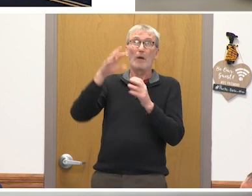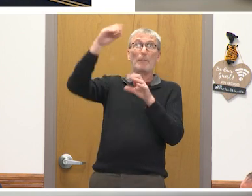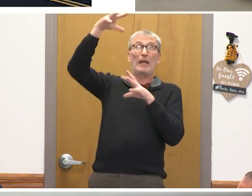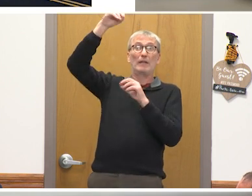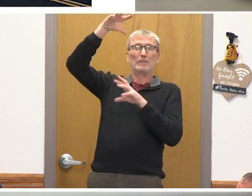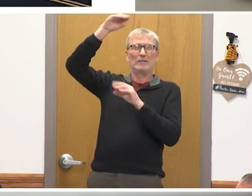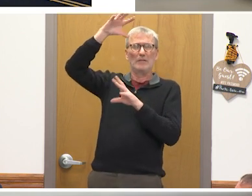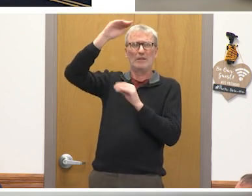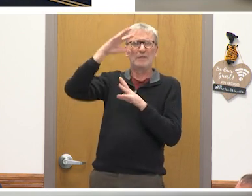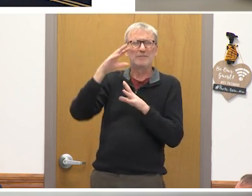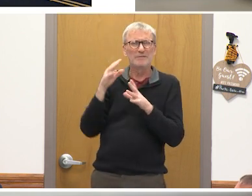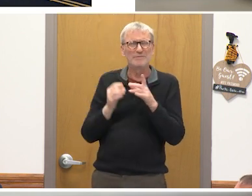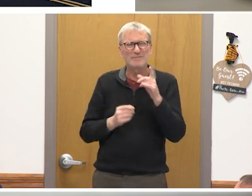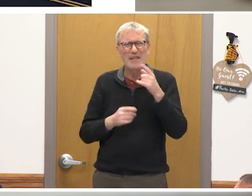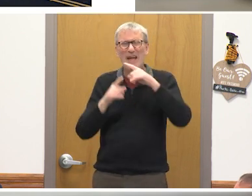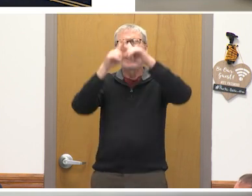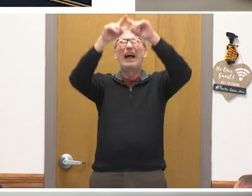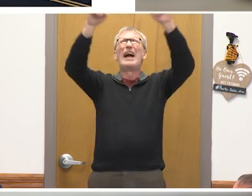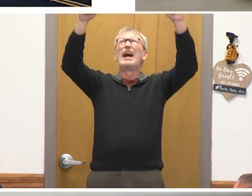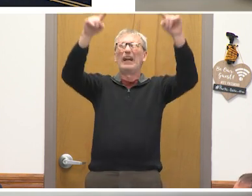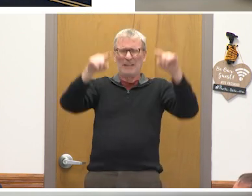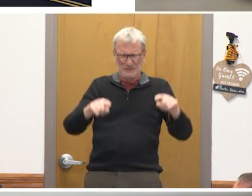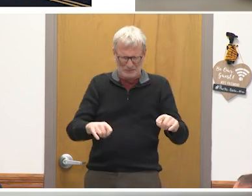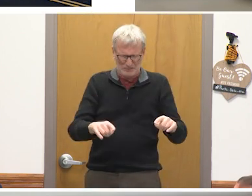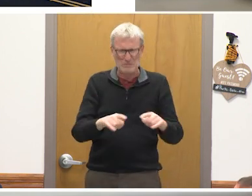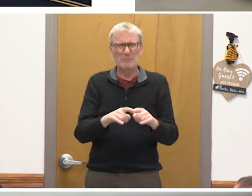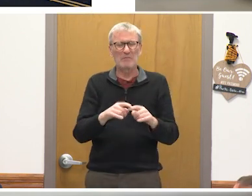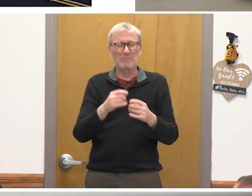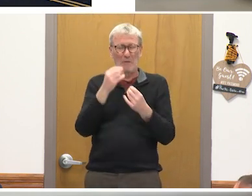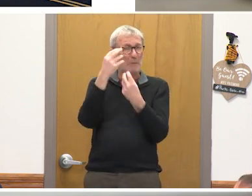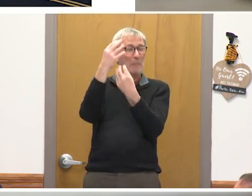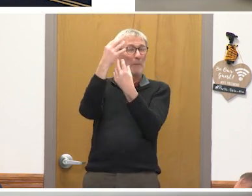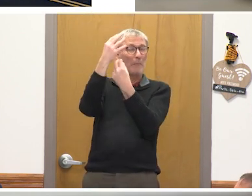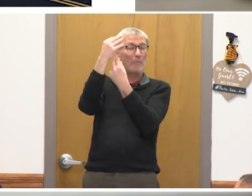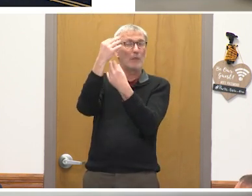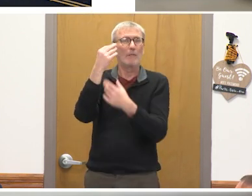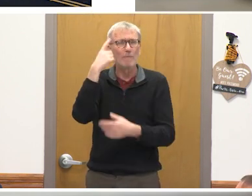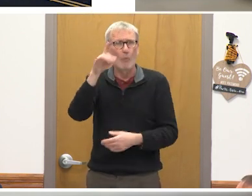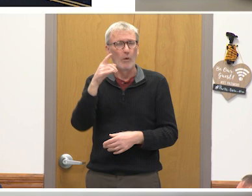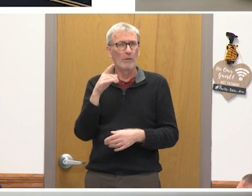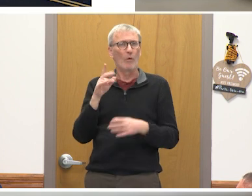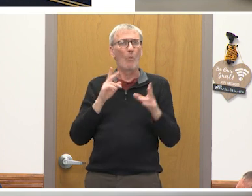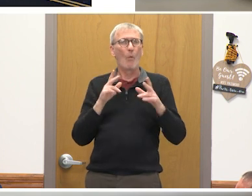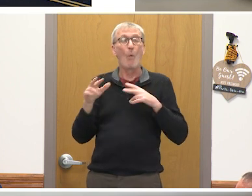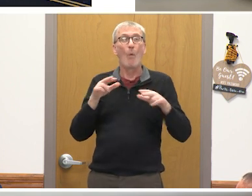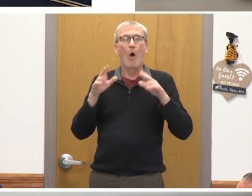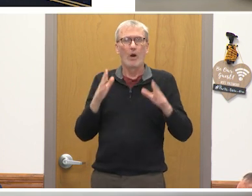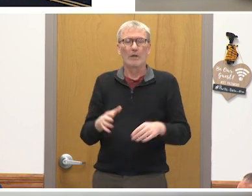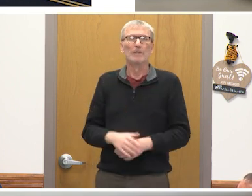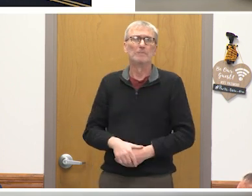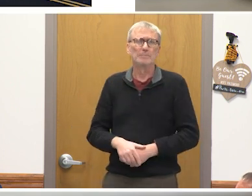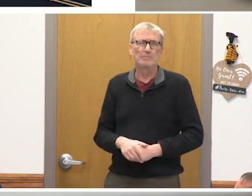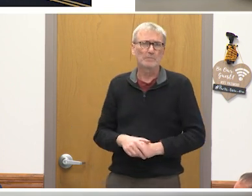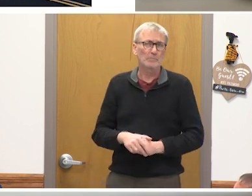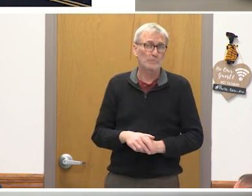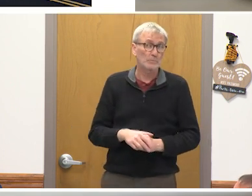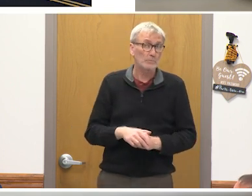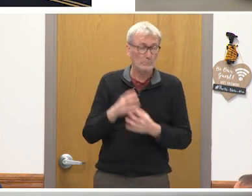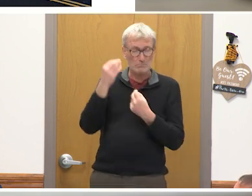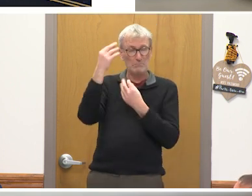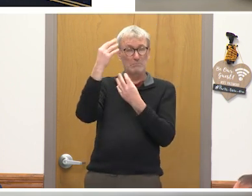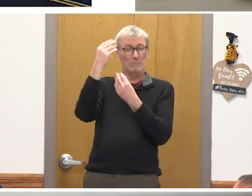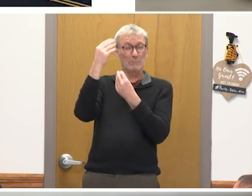also known as a rectangular rapid flashing beacon, which is a lot of syllables. All that matters is